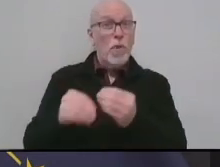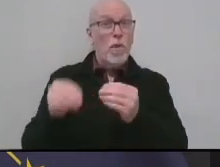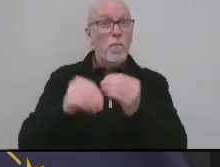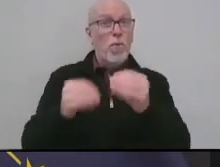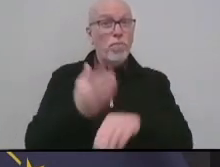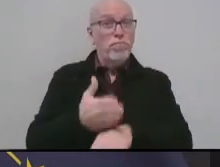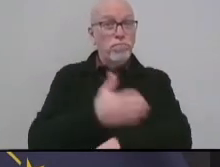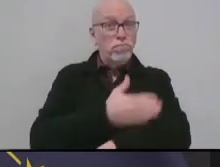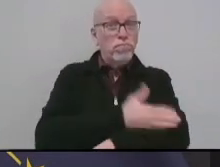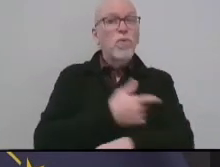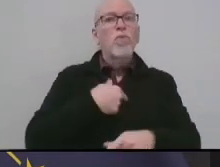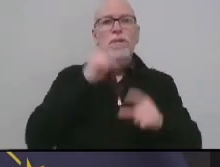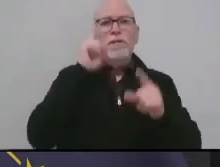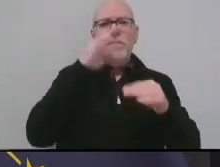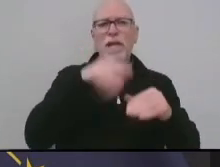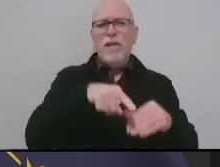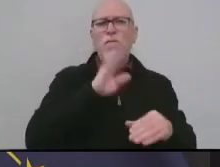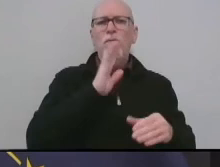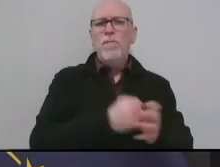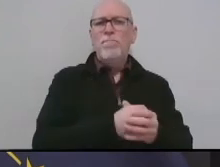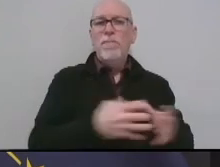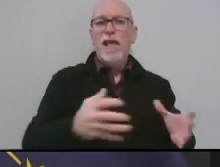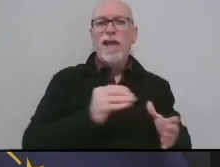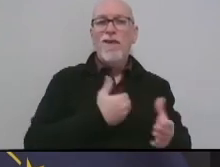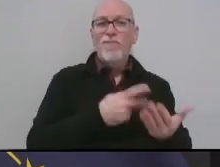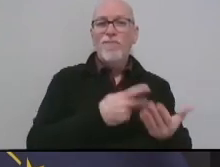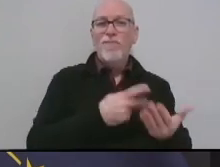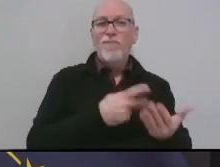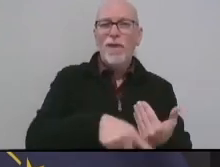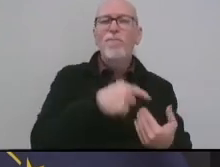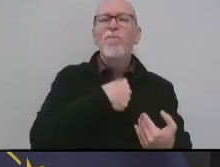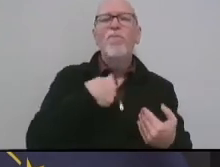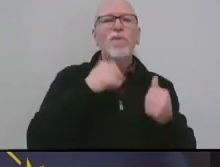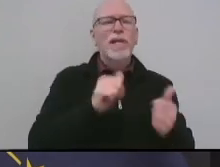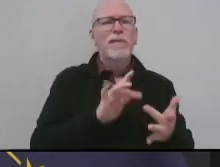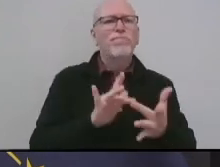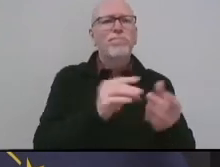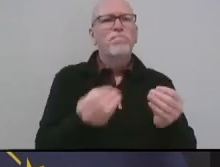expand and ultimately be able to reach more homebound individuals.